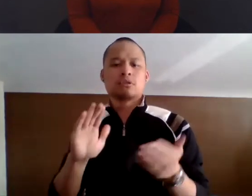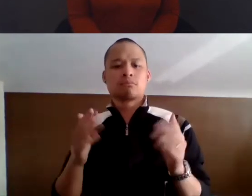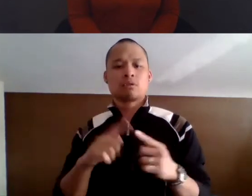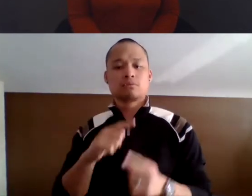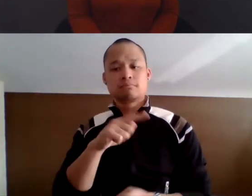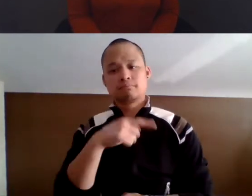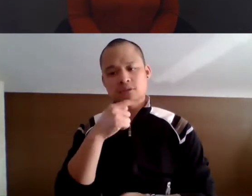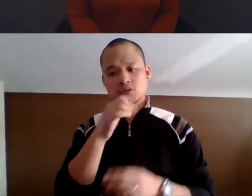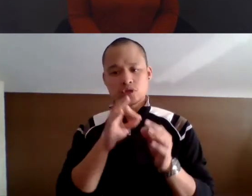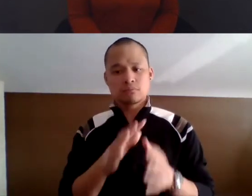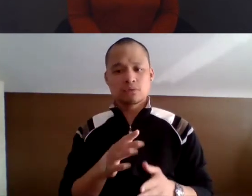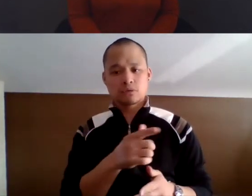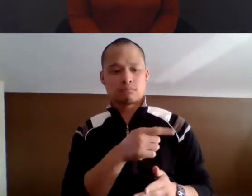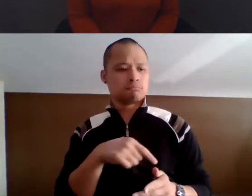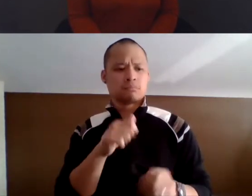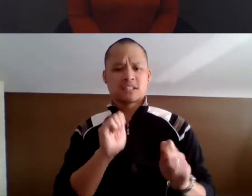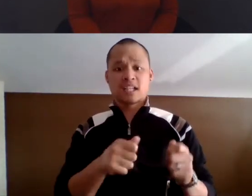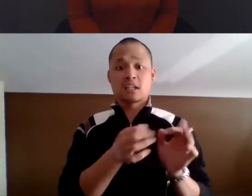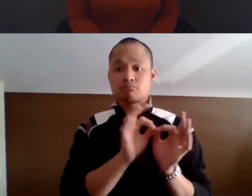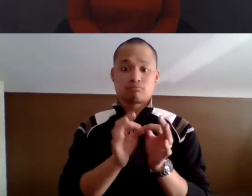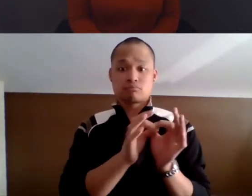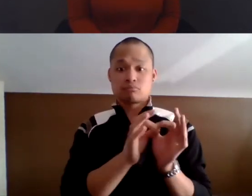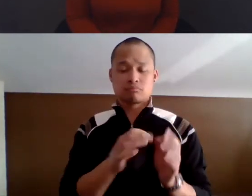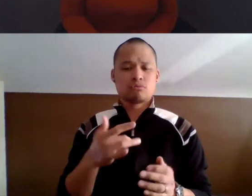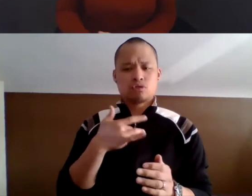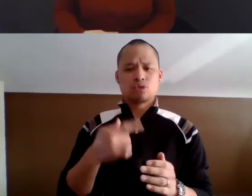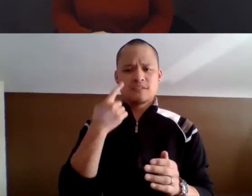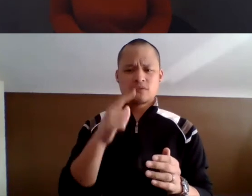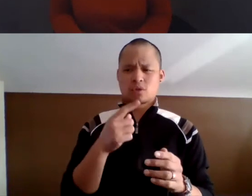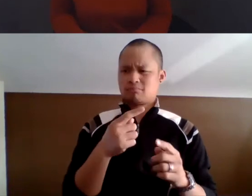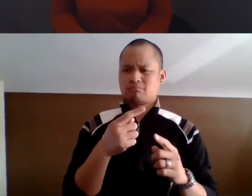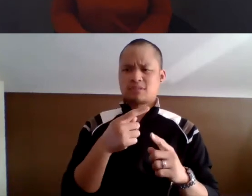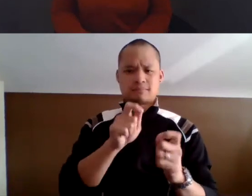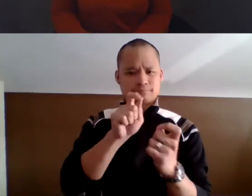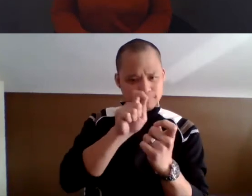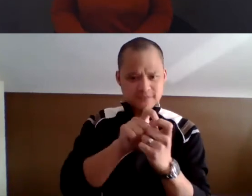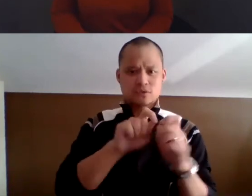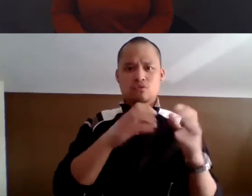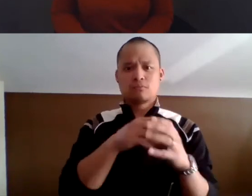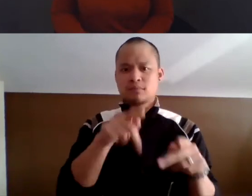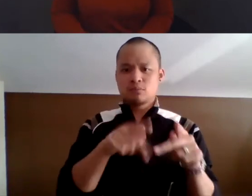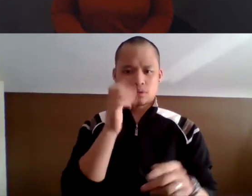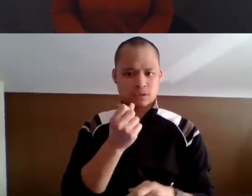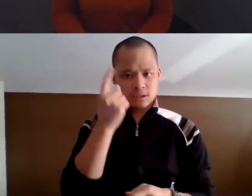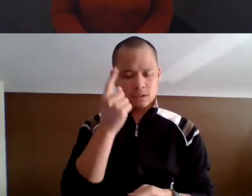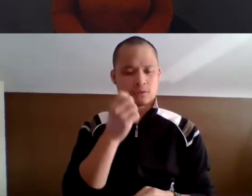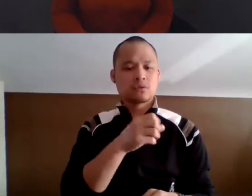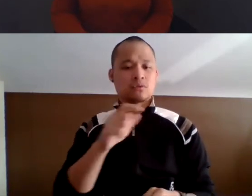they're trying to make sure that that works with whoever the deaf community is. Non-deaf interpreters also do attempt to do that,